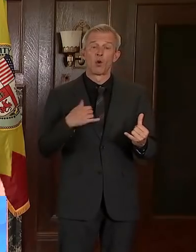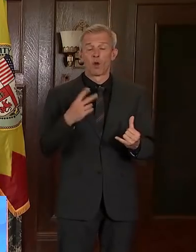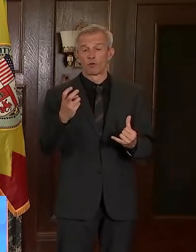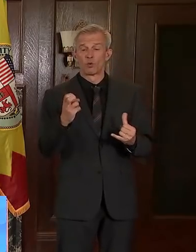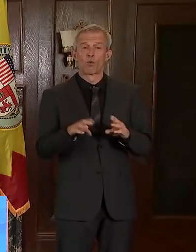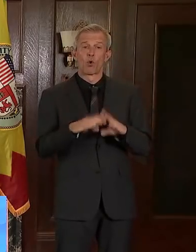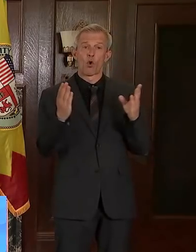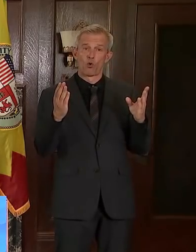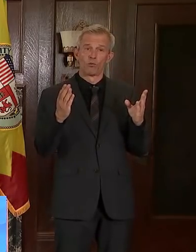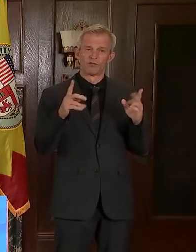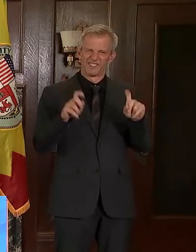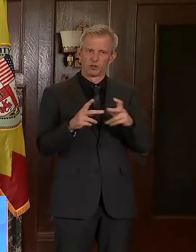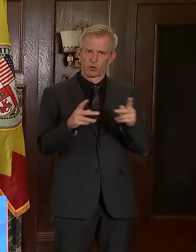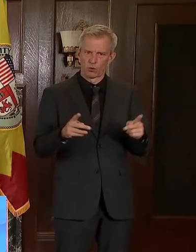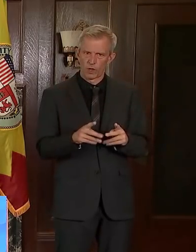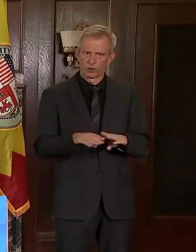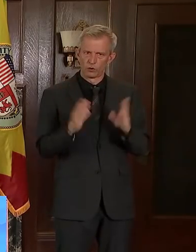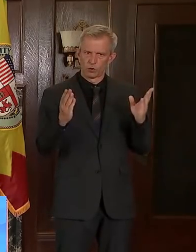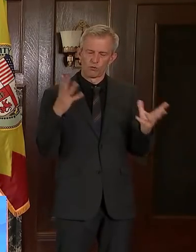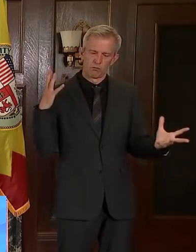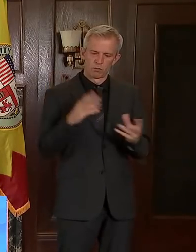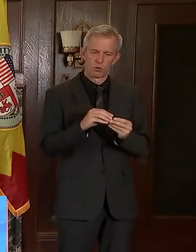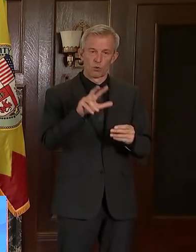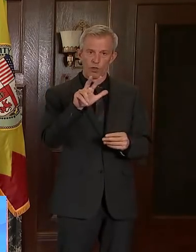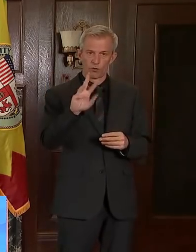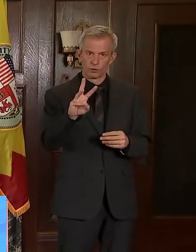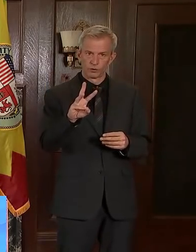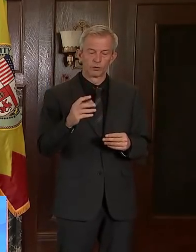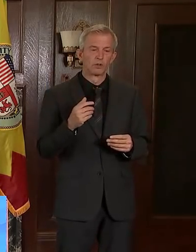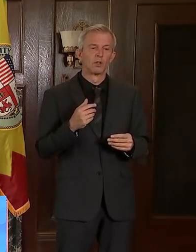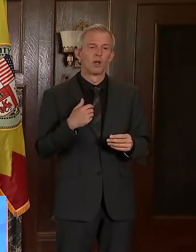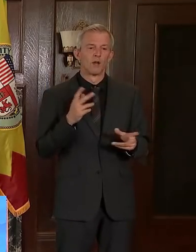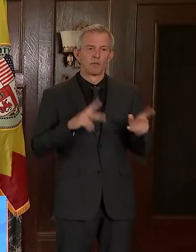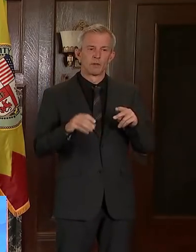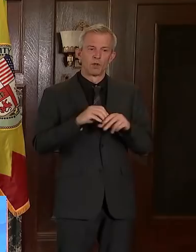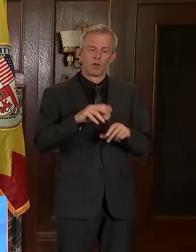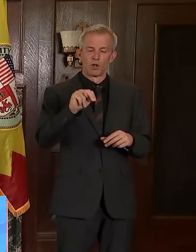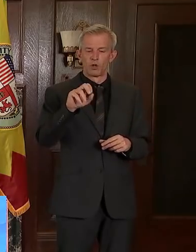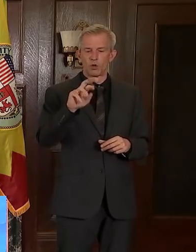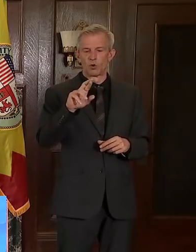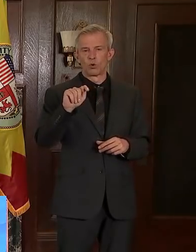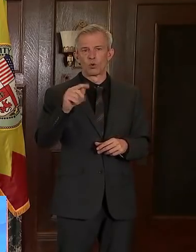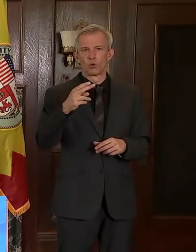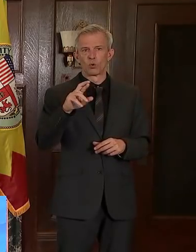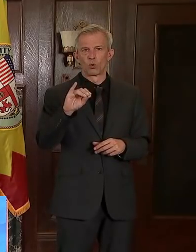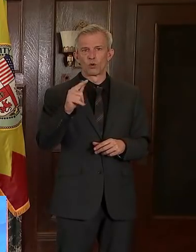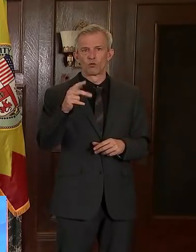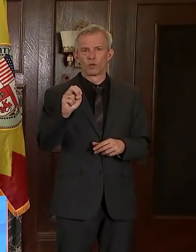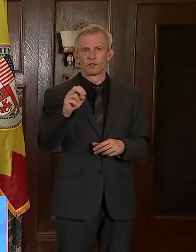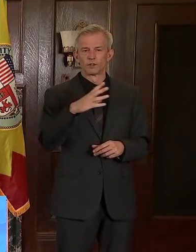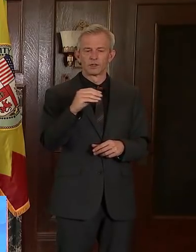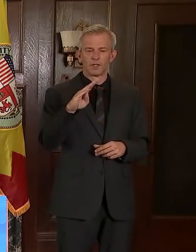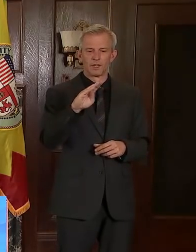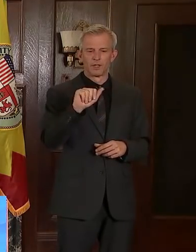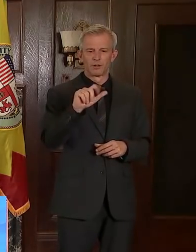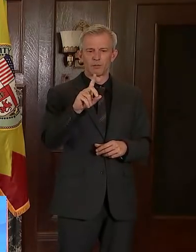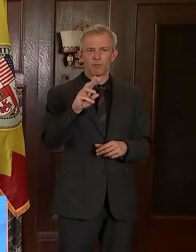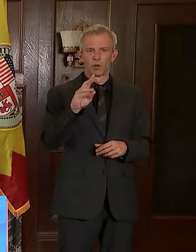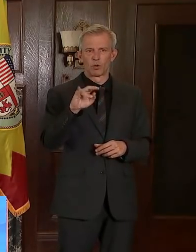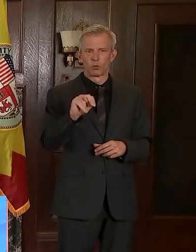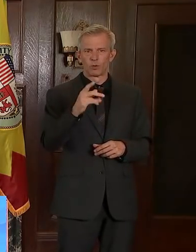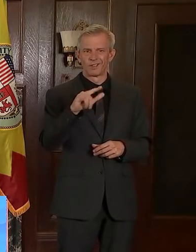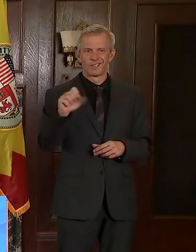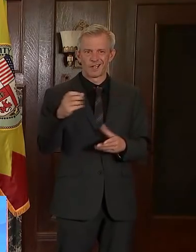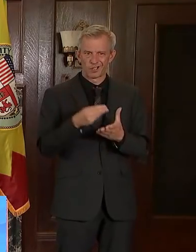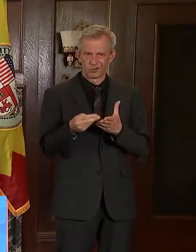to great success. We had a lot of people in both Northridge and Baldwin Hills shopping centers. And today we have the capacity to